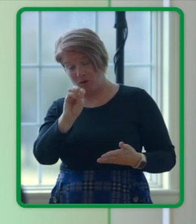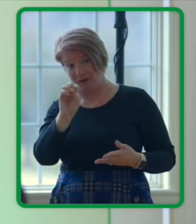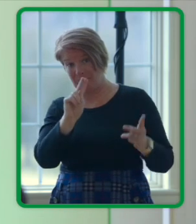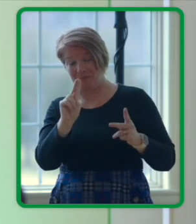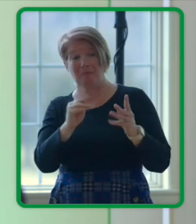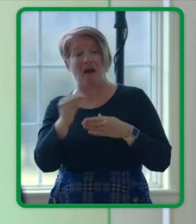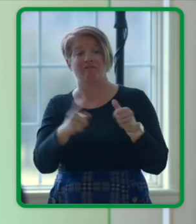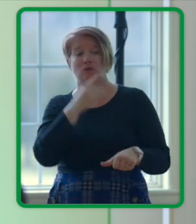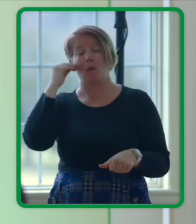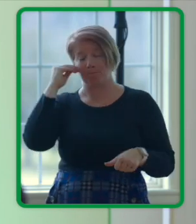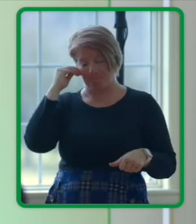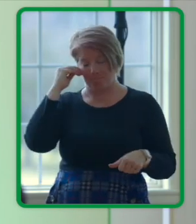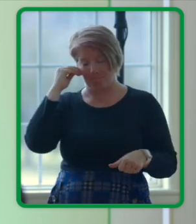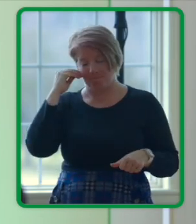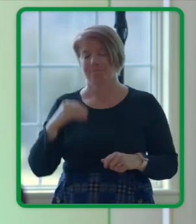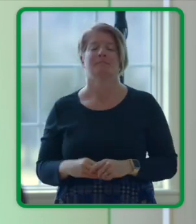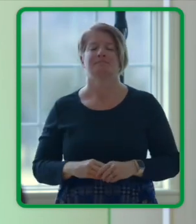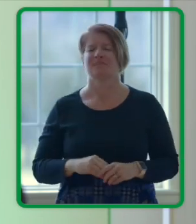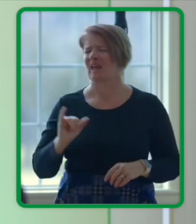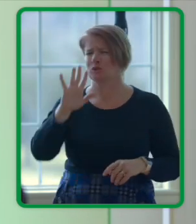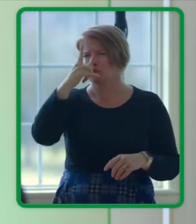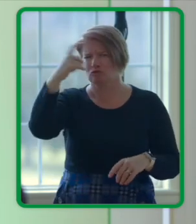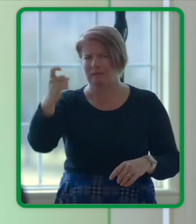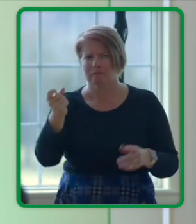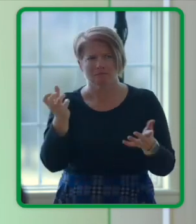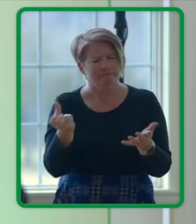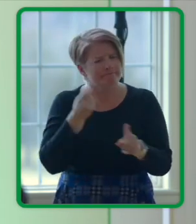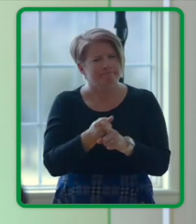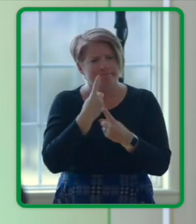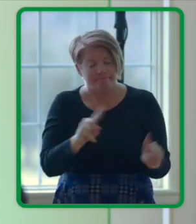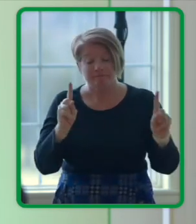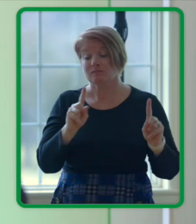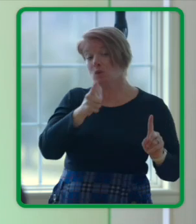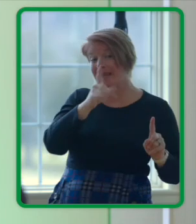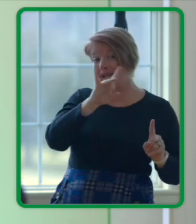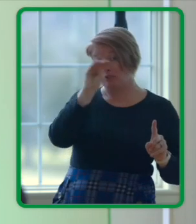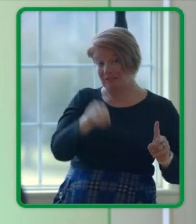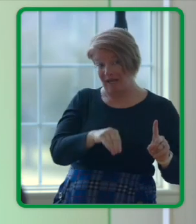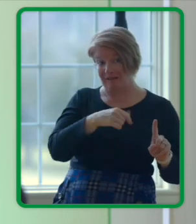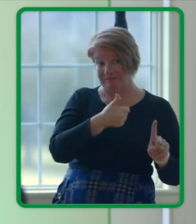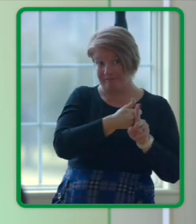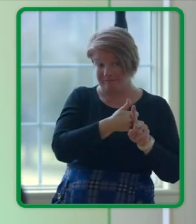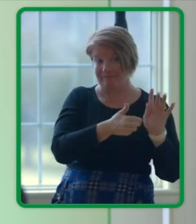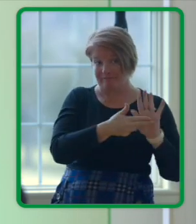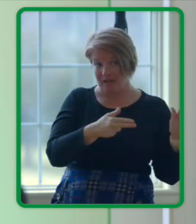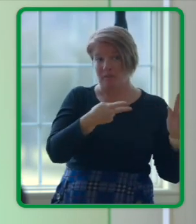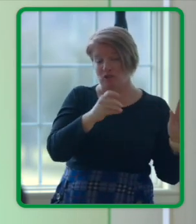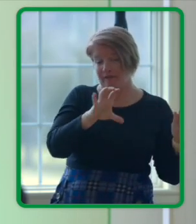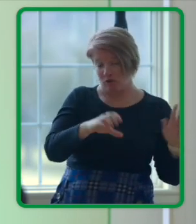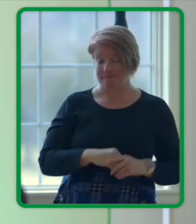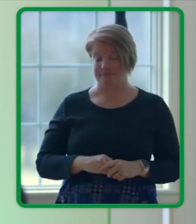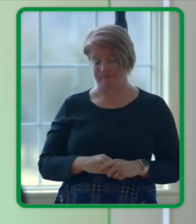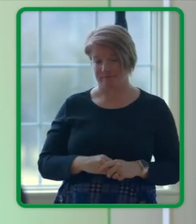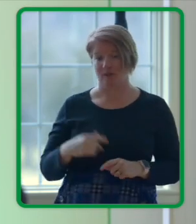first-time homebuyers access their dream of home ownership. 28% of these new homeowners identified as persons of color.